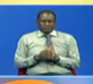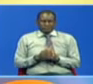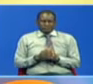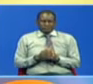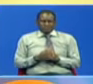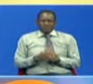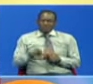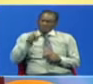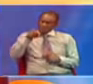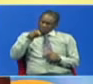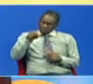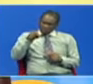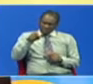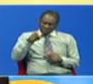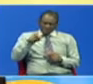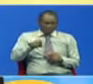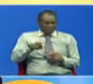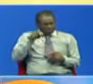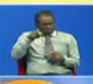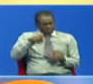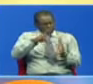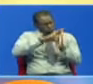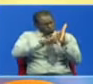This requirement has been put in place